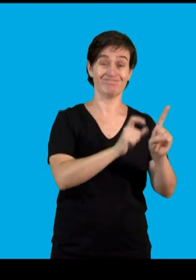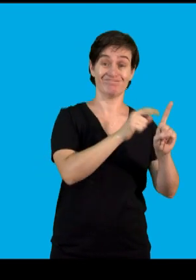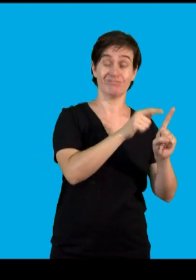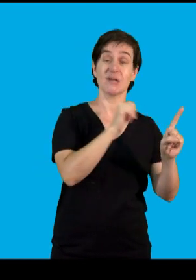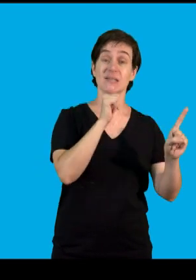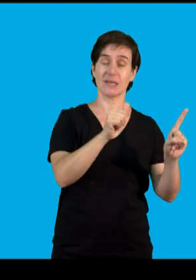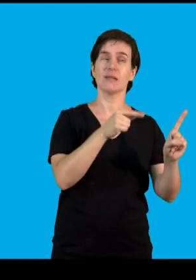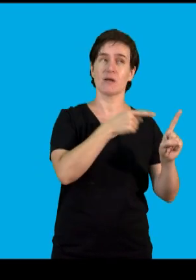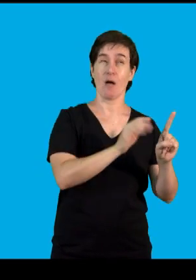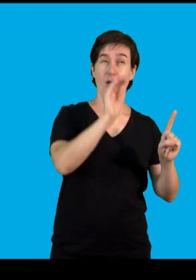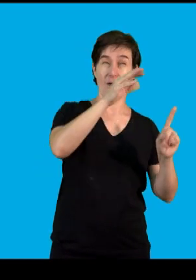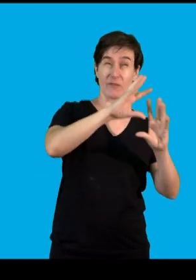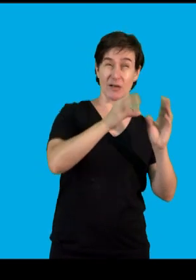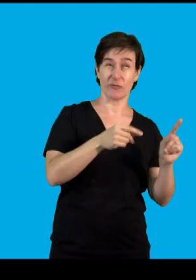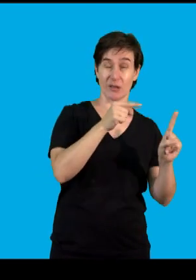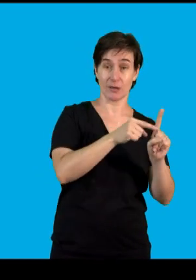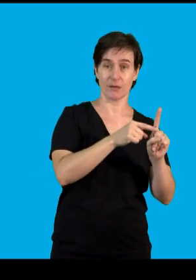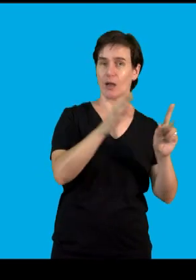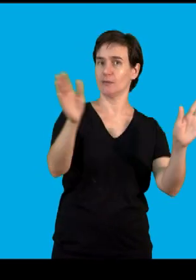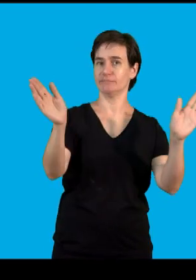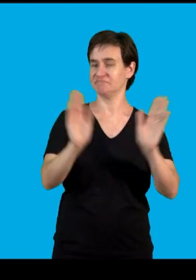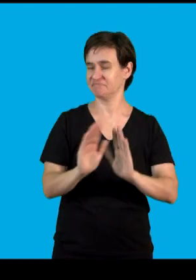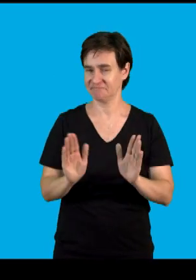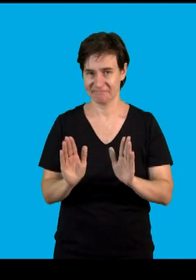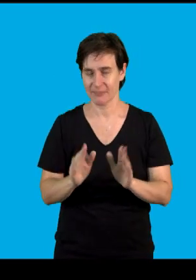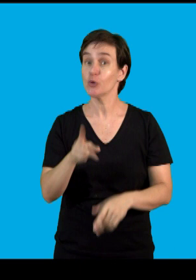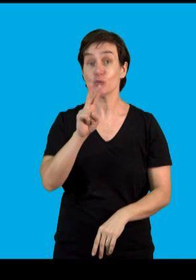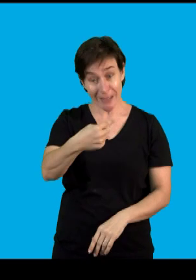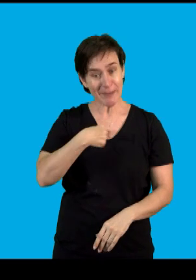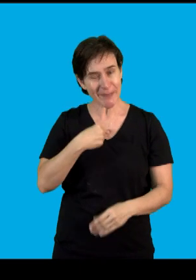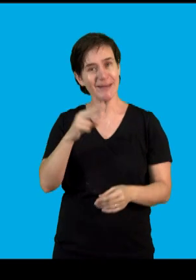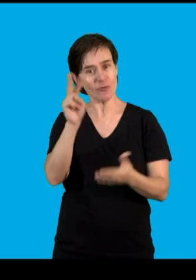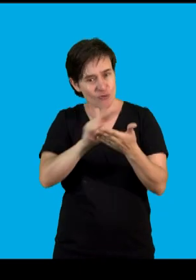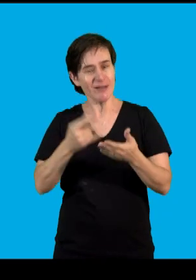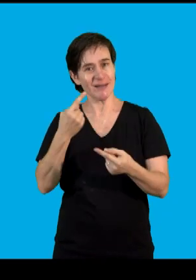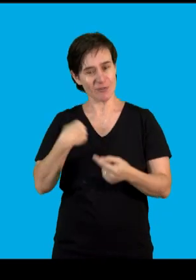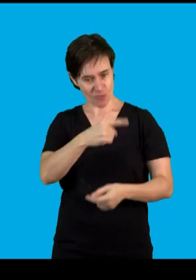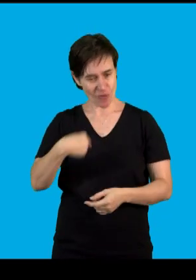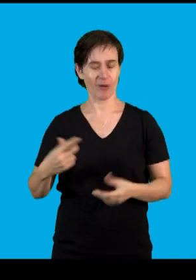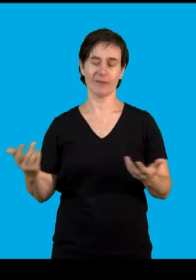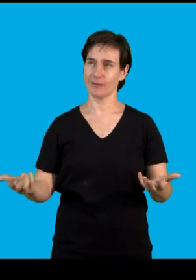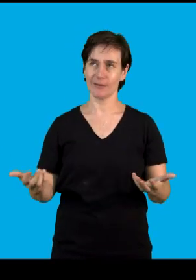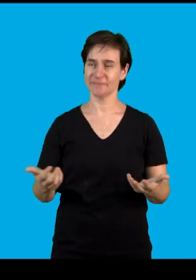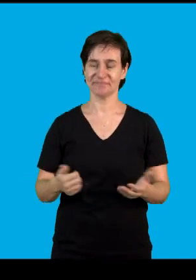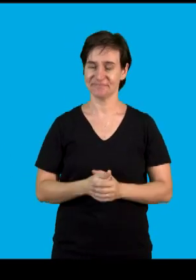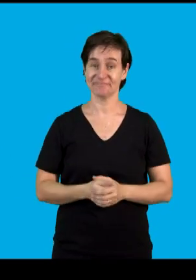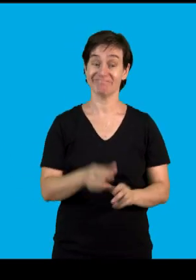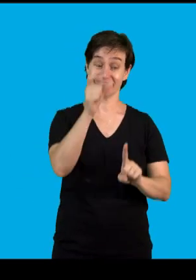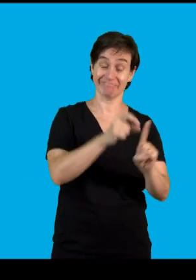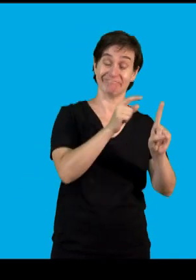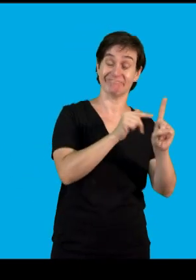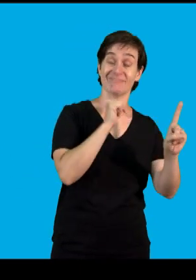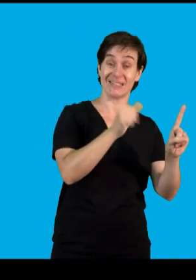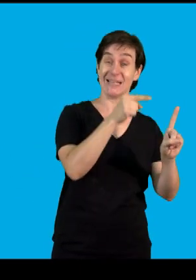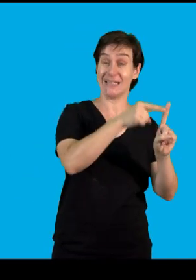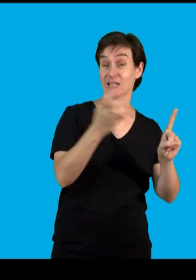will receive 12,500. No. Read properly. Can you see? Even I made the mistake. Andile